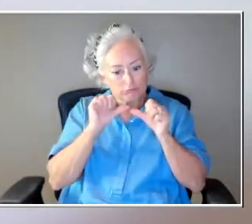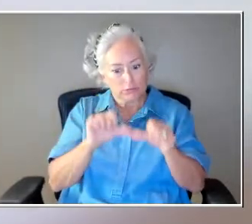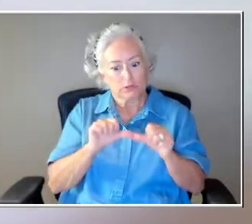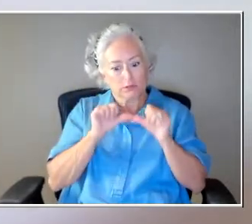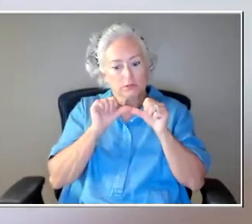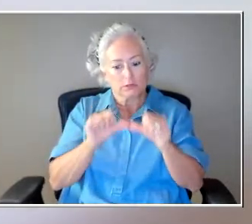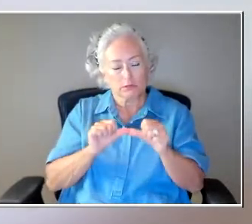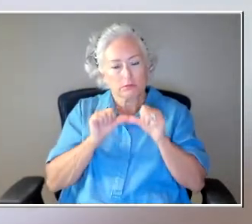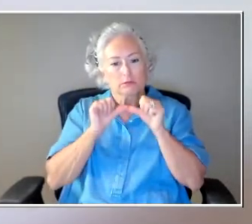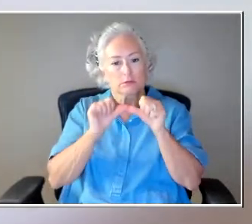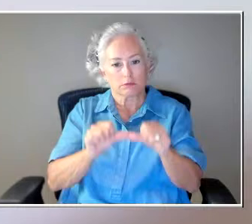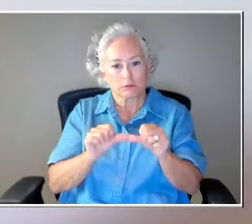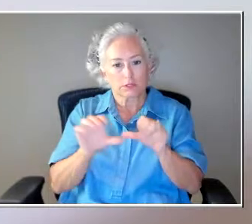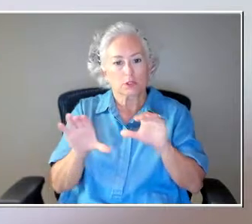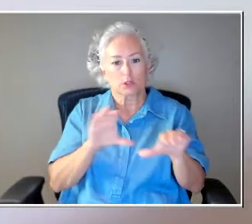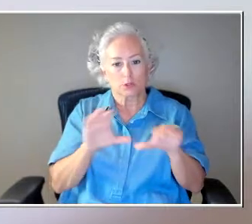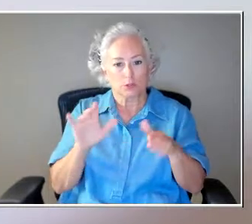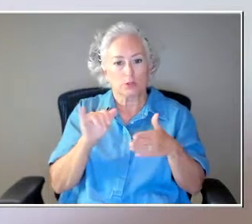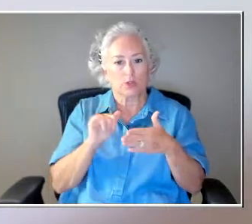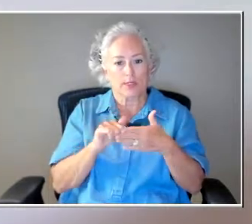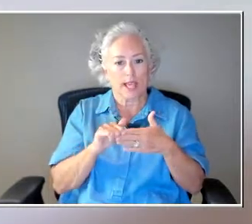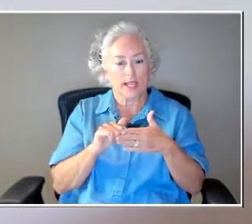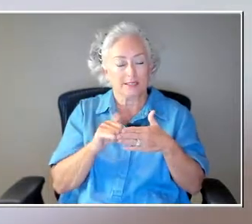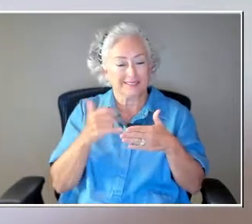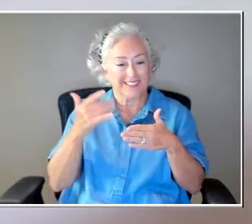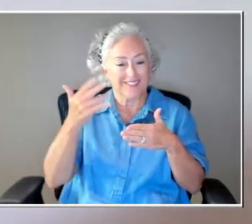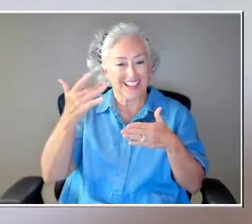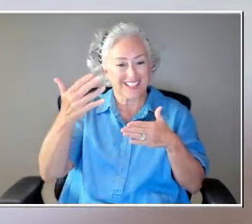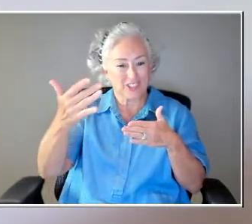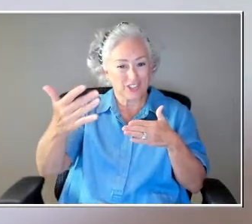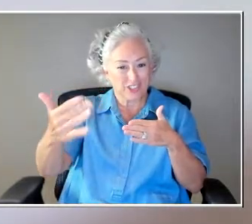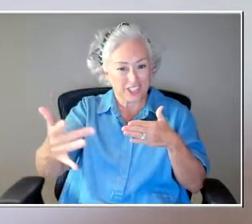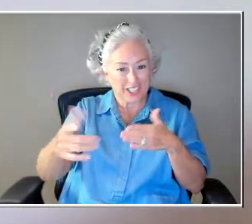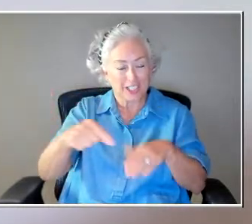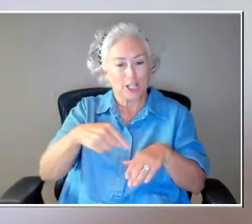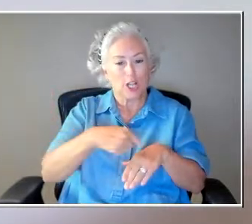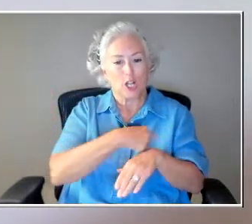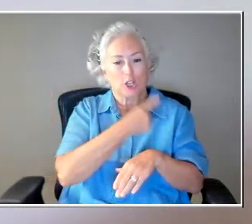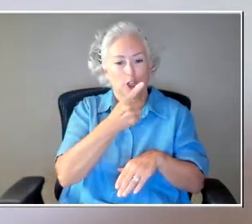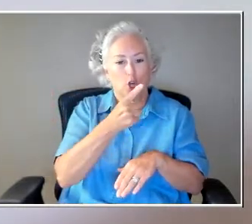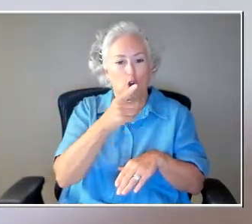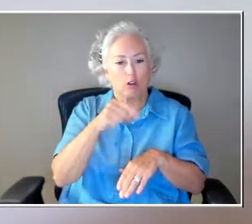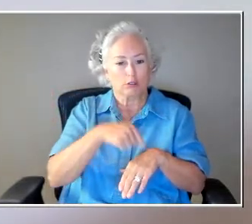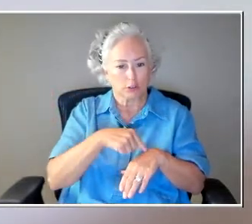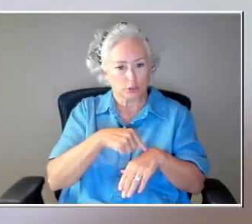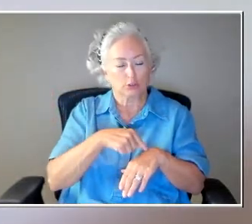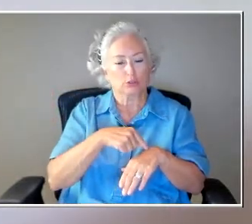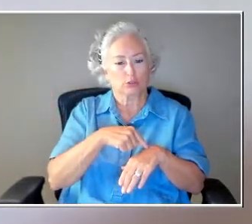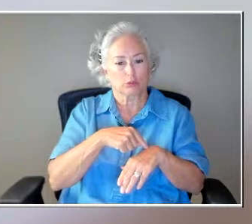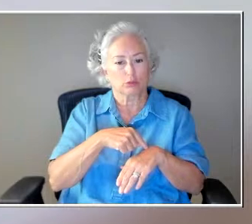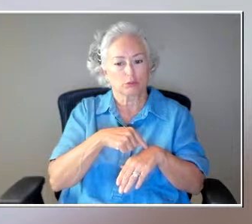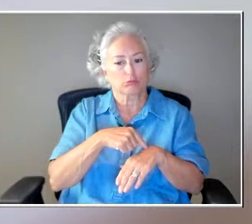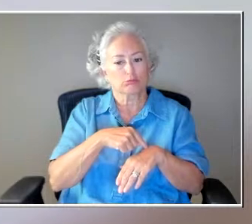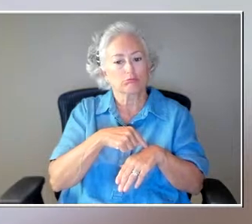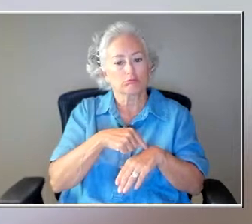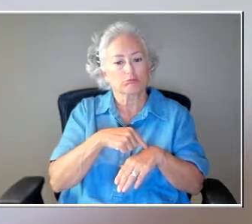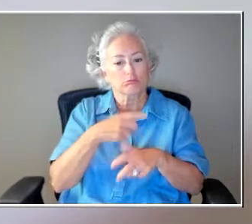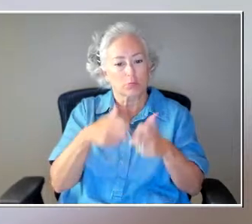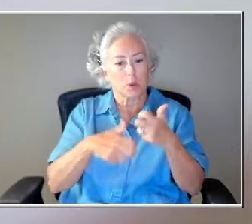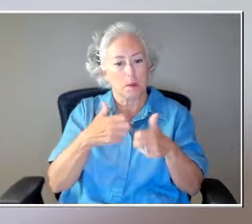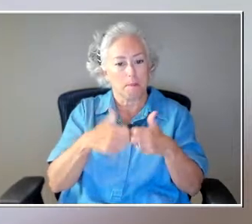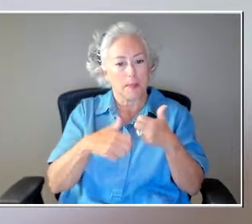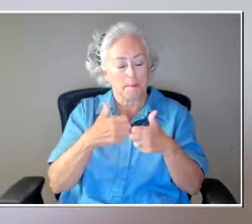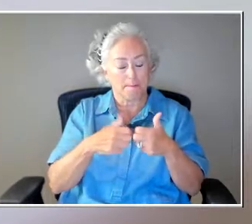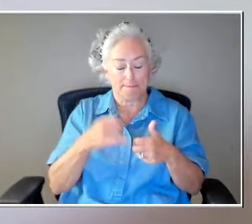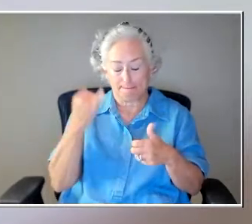it, essentially, I mean, you can have long-lasting effects. I mean, it's very possible that somebody that continues